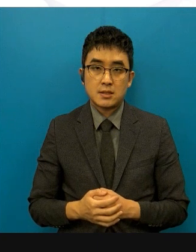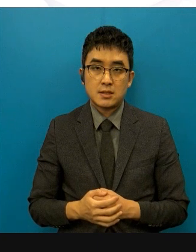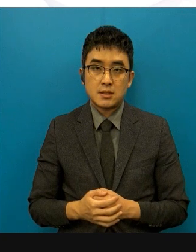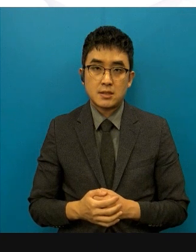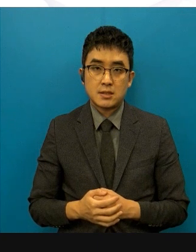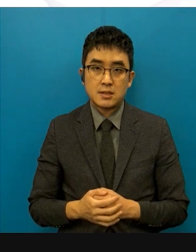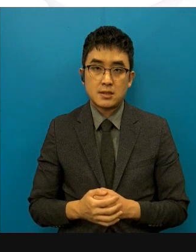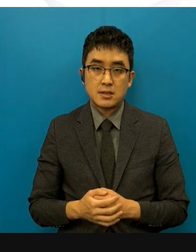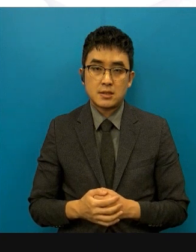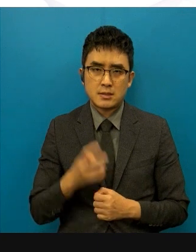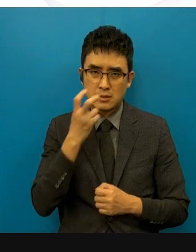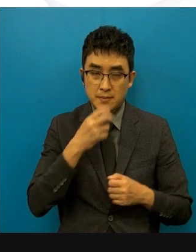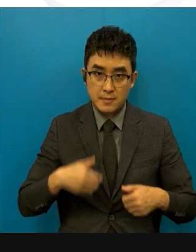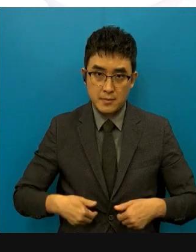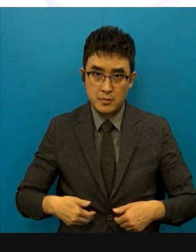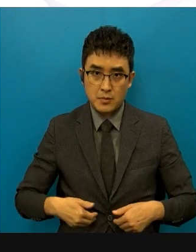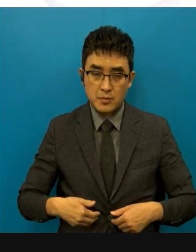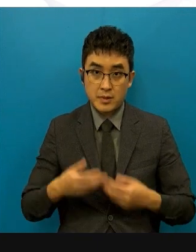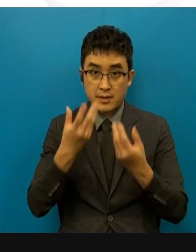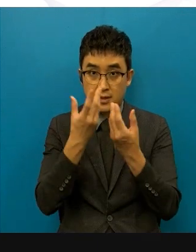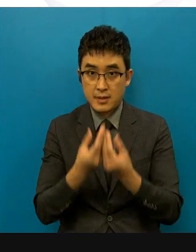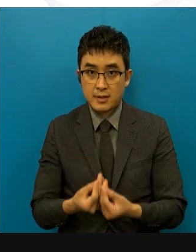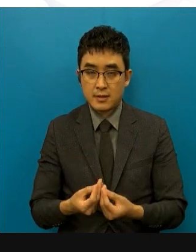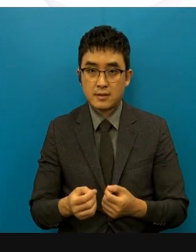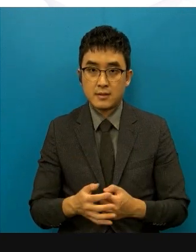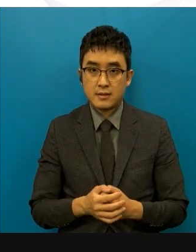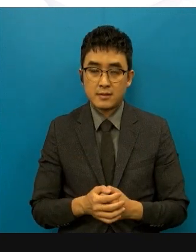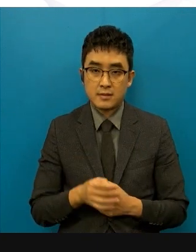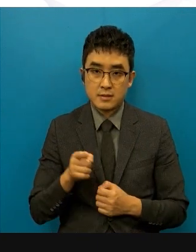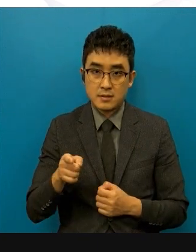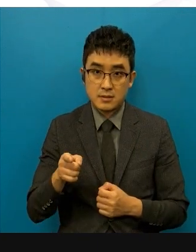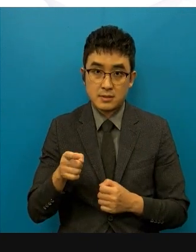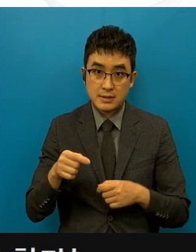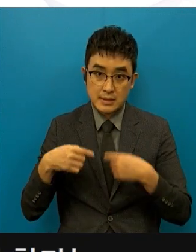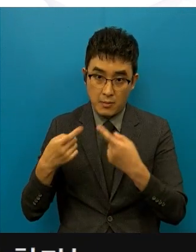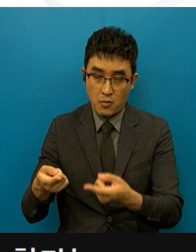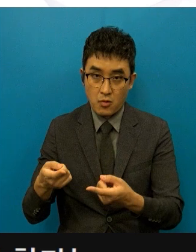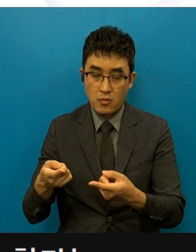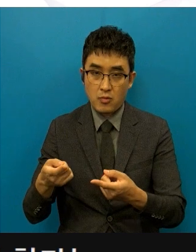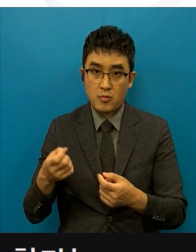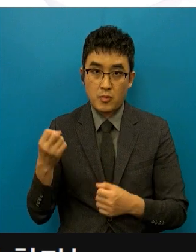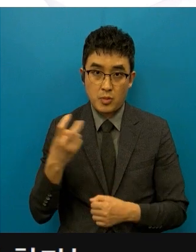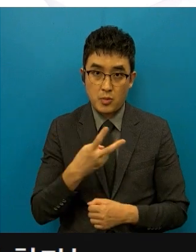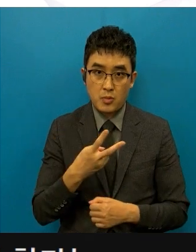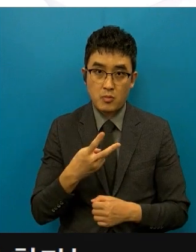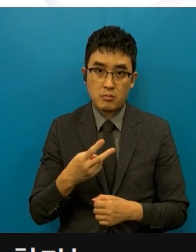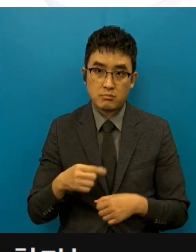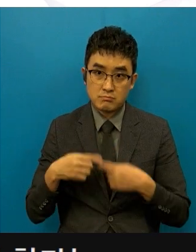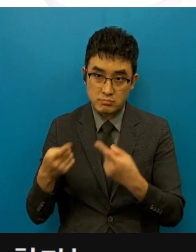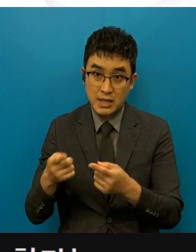involved, and also family members. Everyone's rights should be